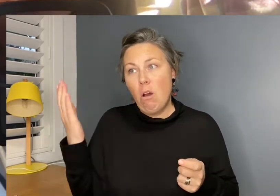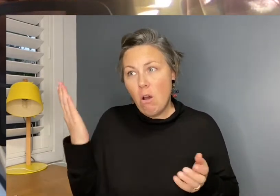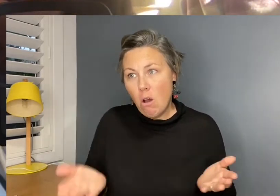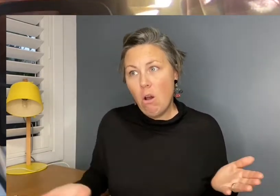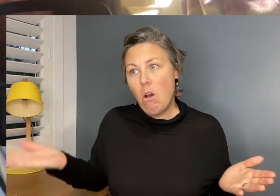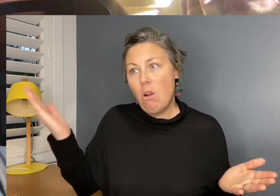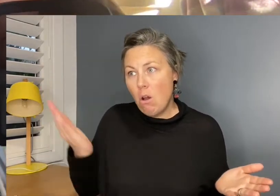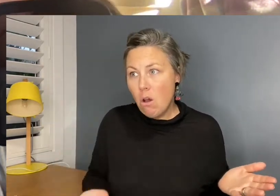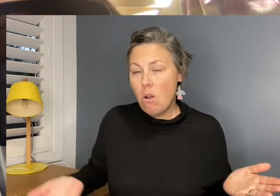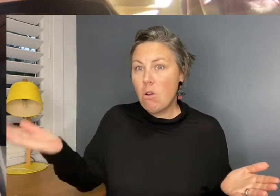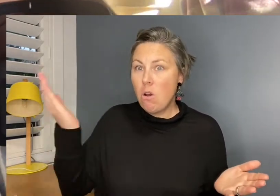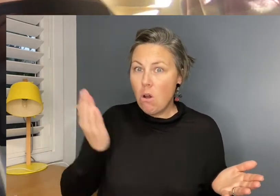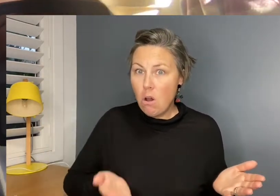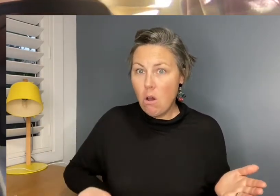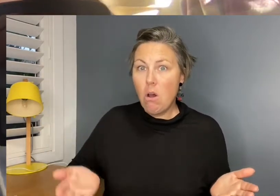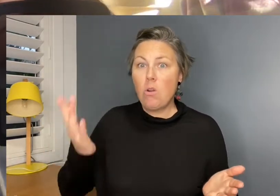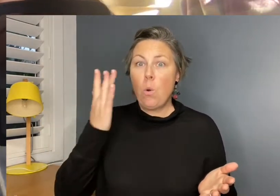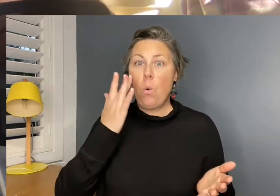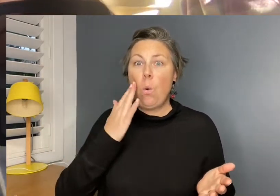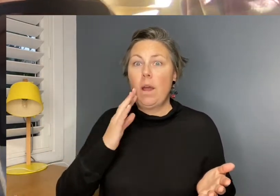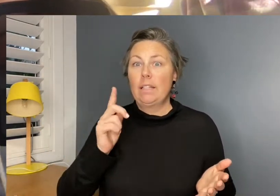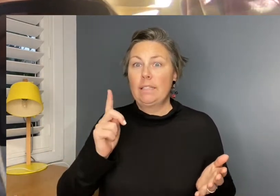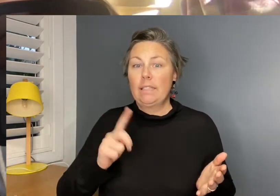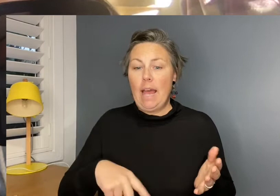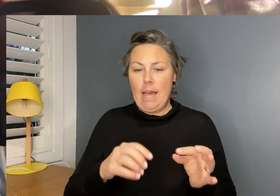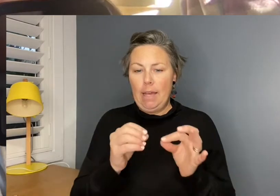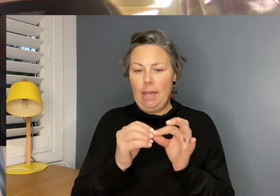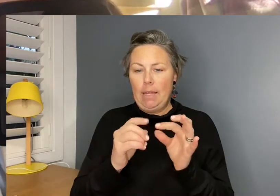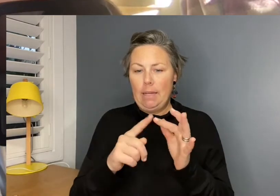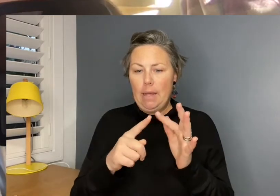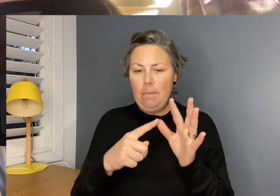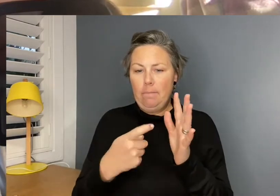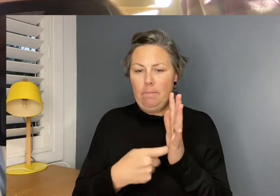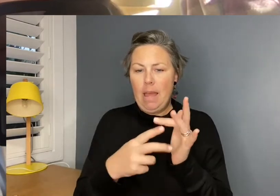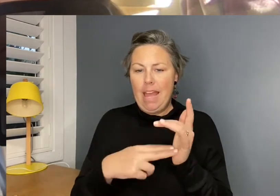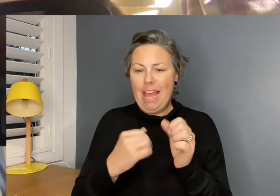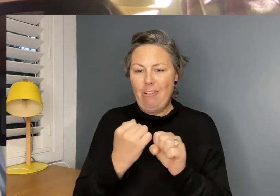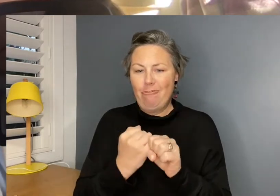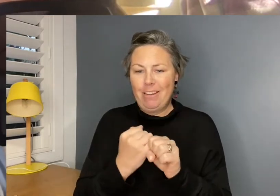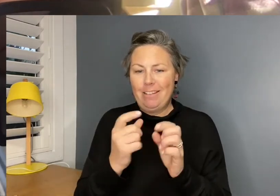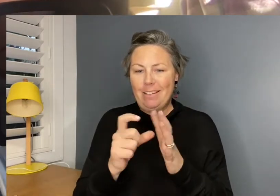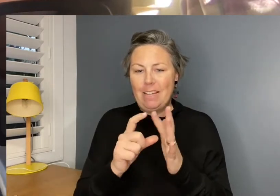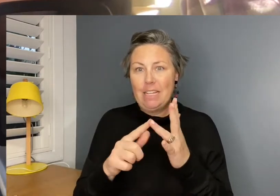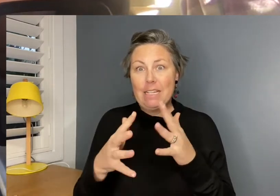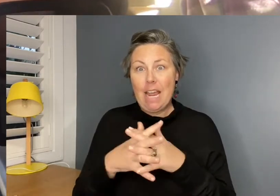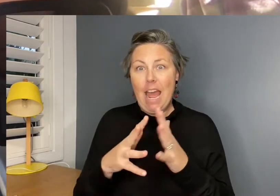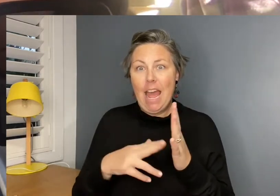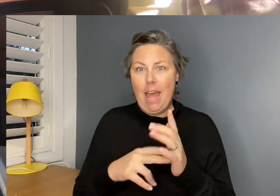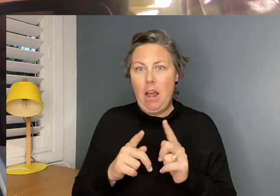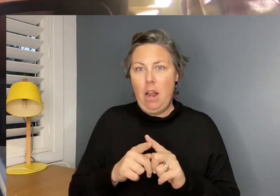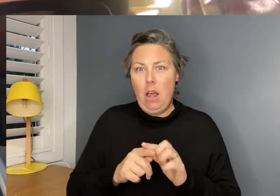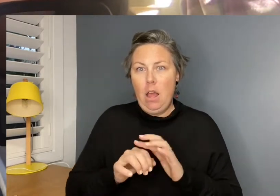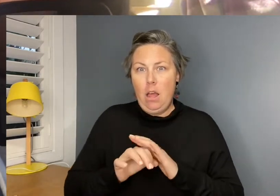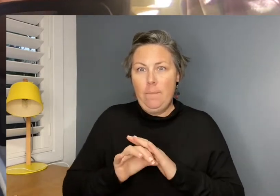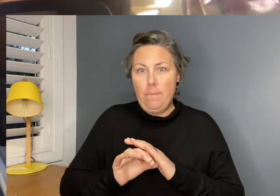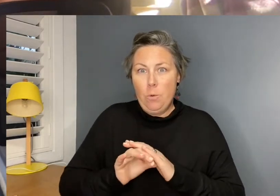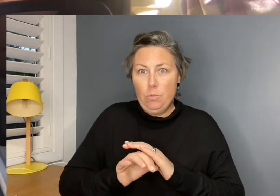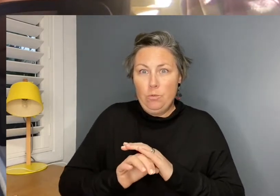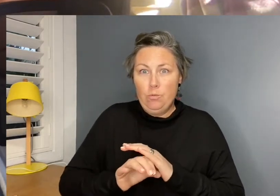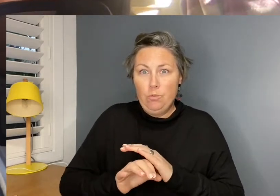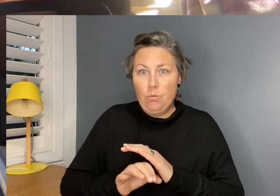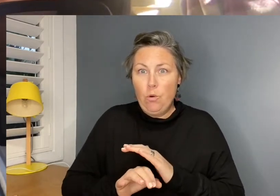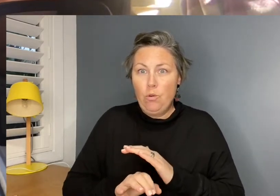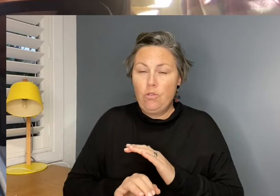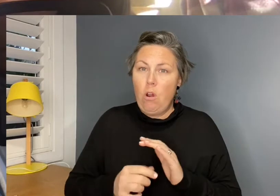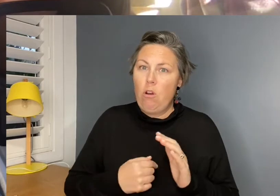going on. And once I got to that bearing down stage, man, that feeling is so relieving to me. I like that